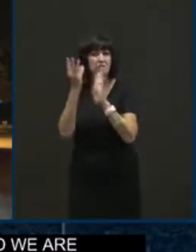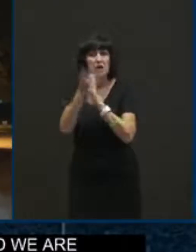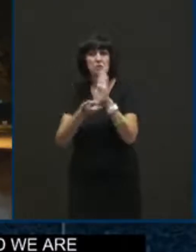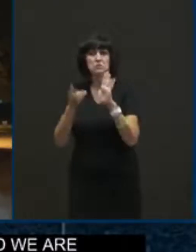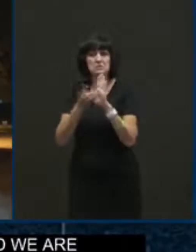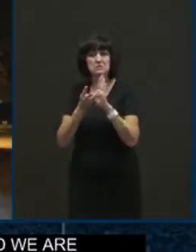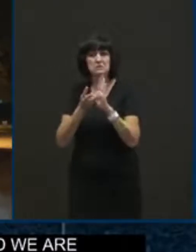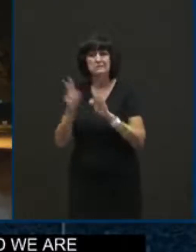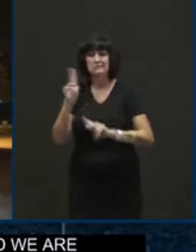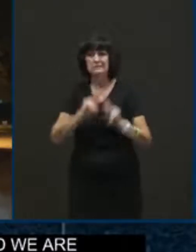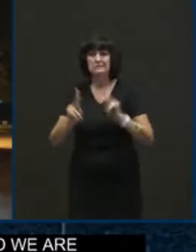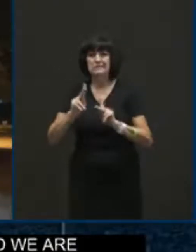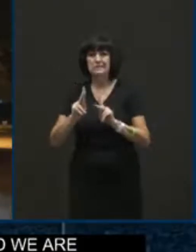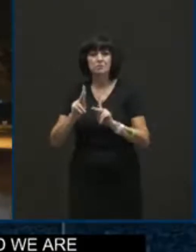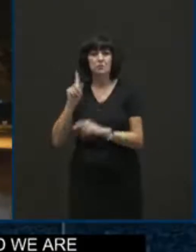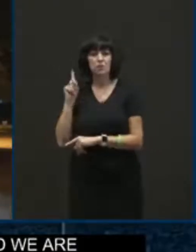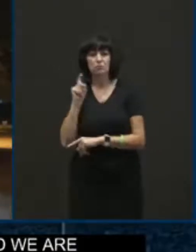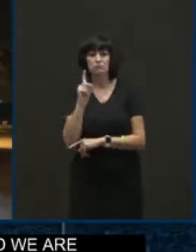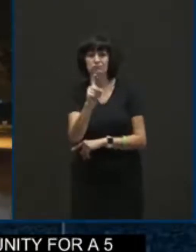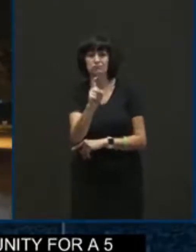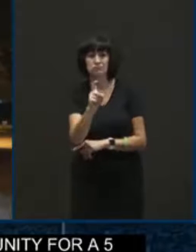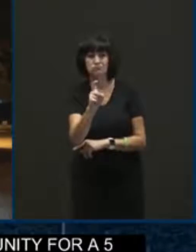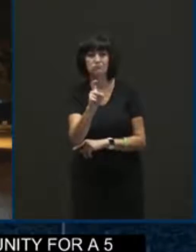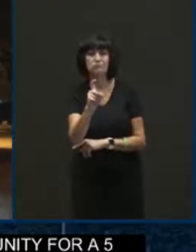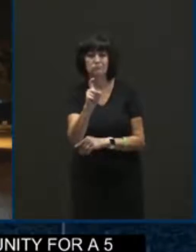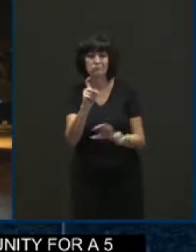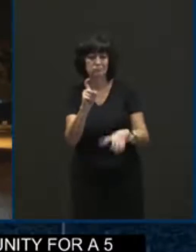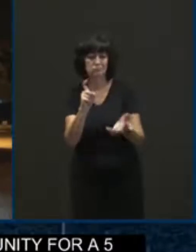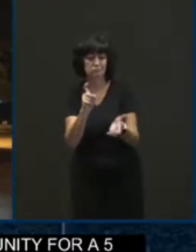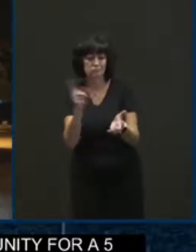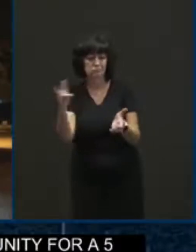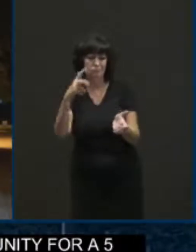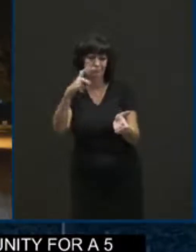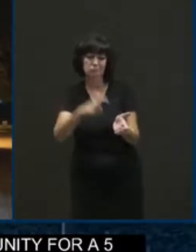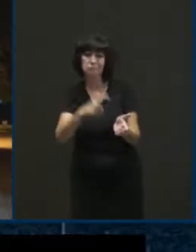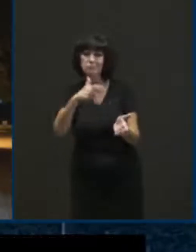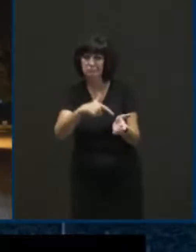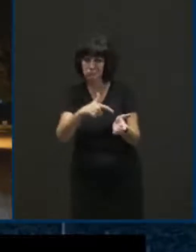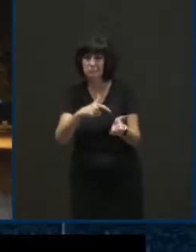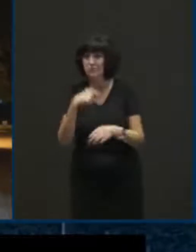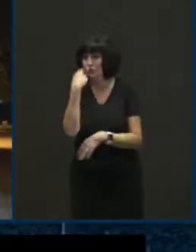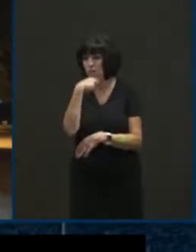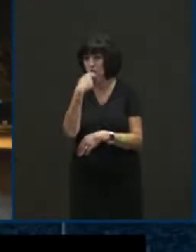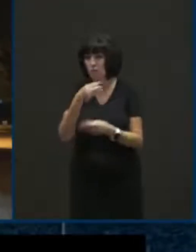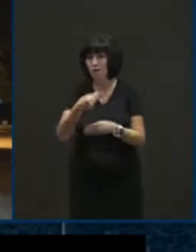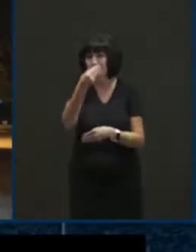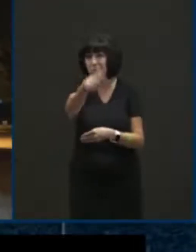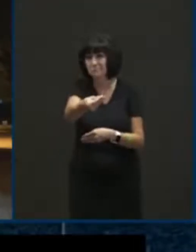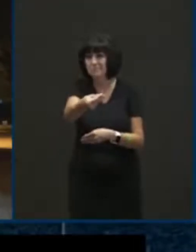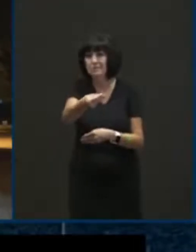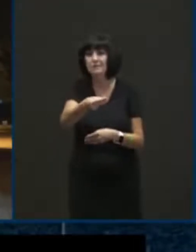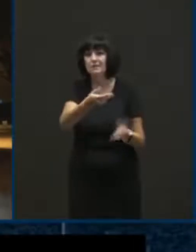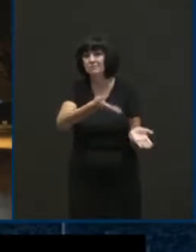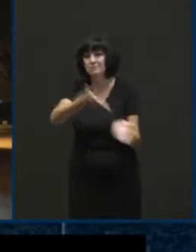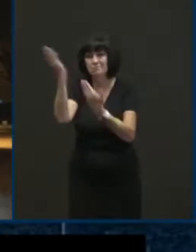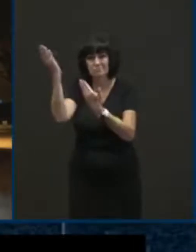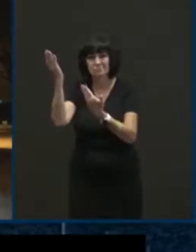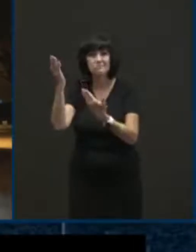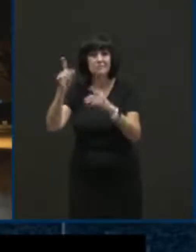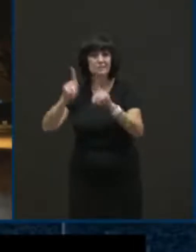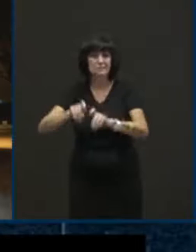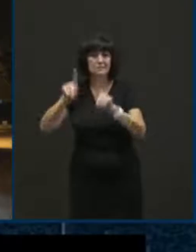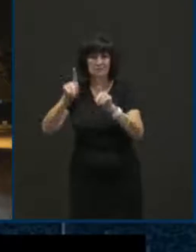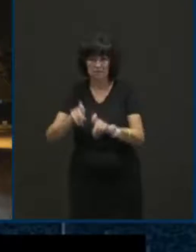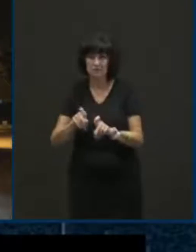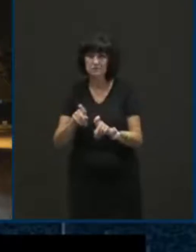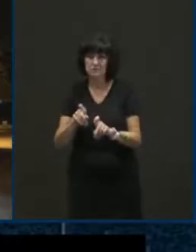their barcode, they'll be pre-registered, do the swab themselves, give it to the representative, and it gets shipped off to the lab. So it's just going to